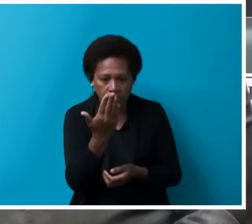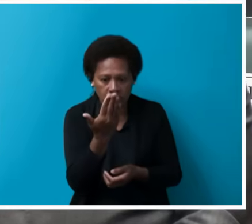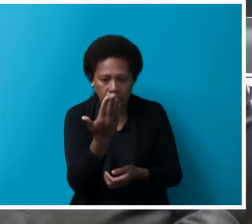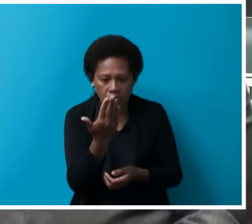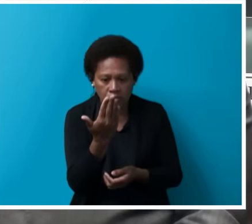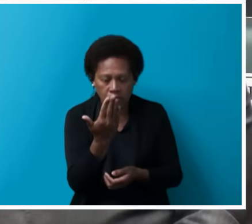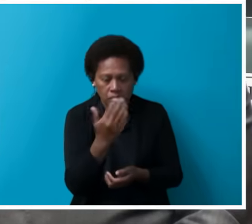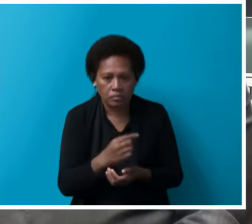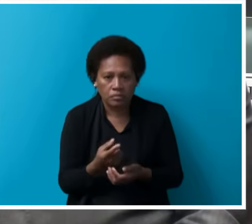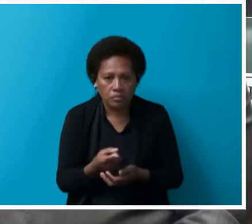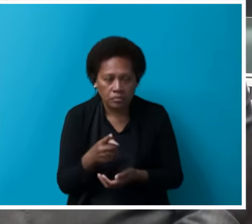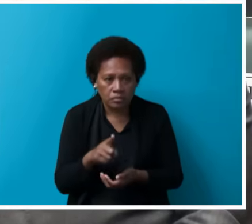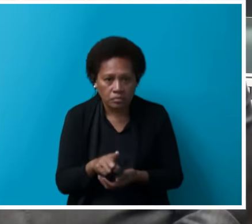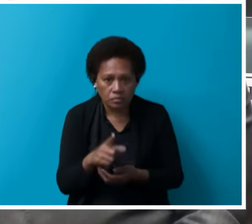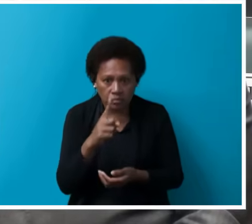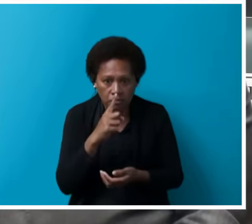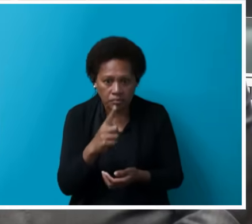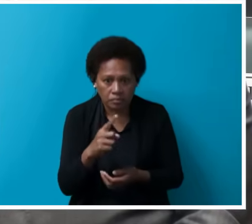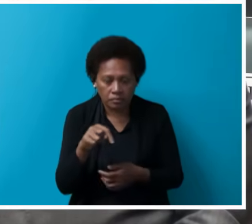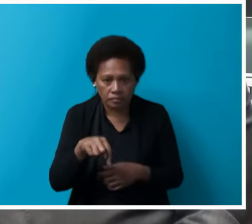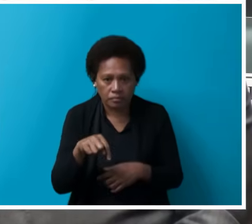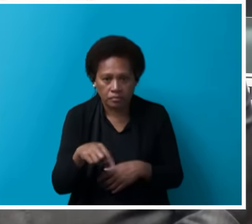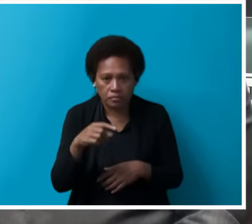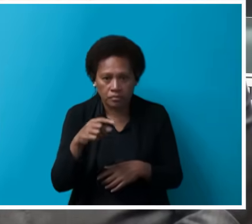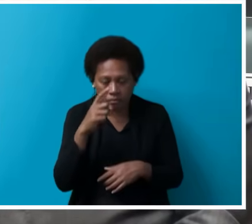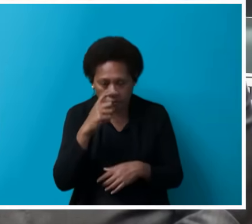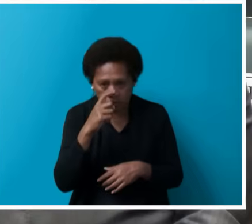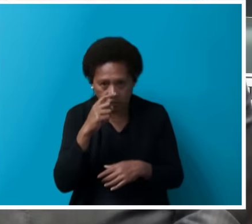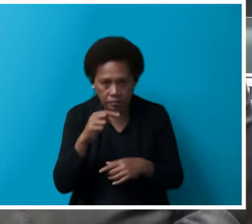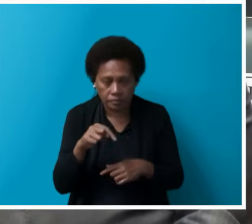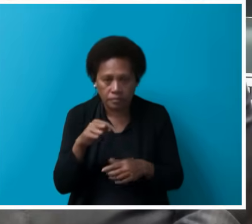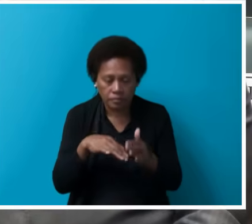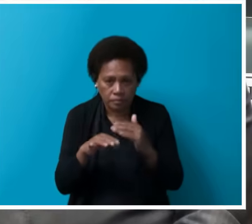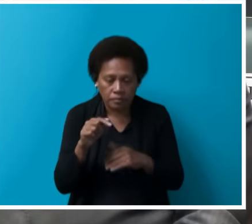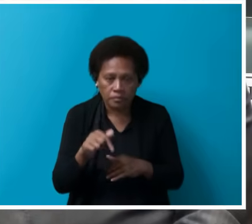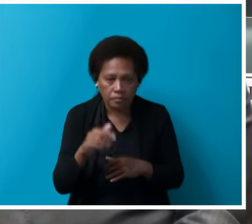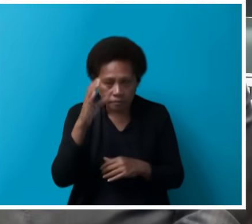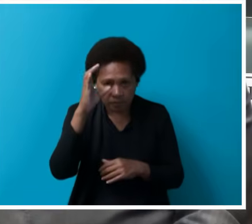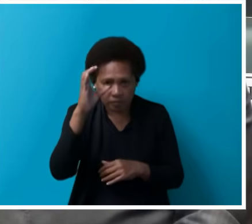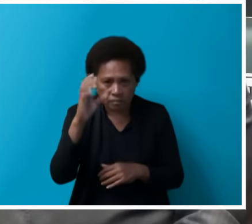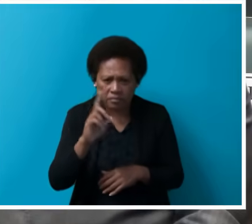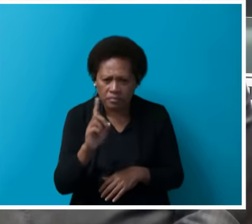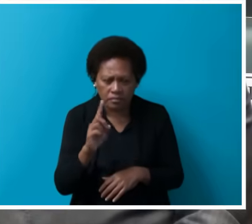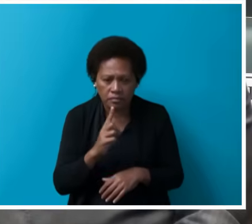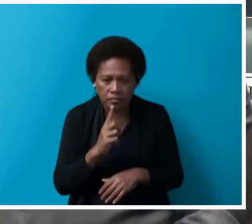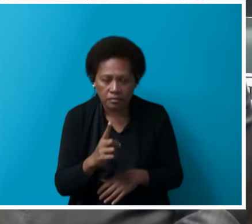and tell the people of this country whether what he says